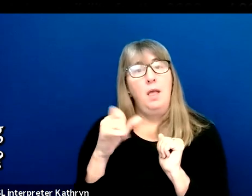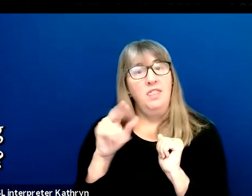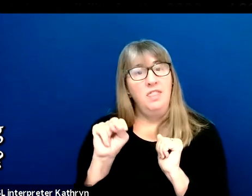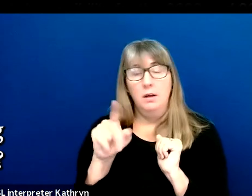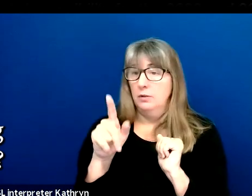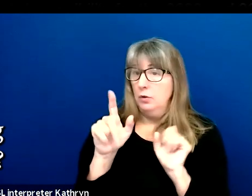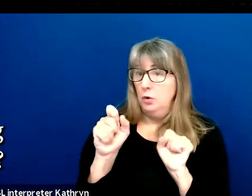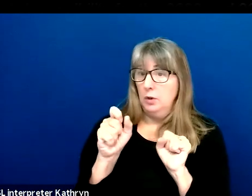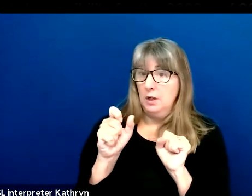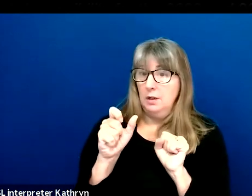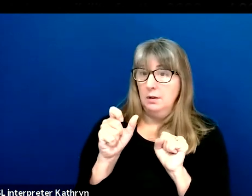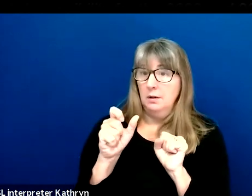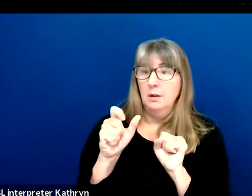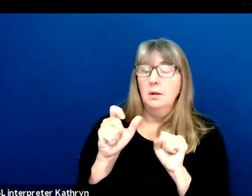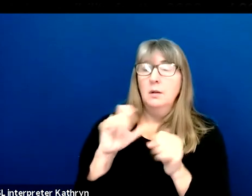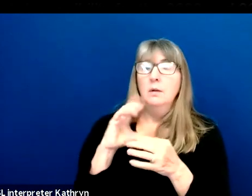to call the sonification